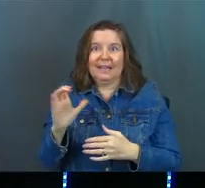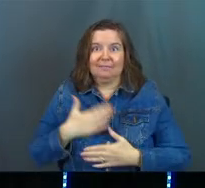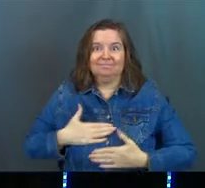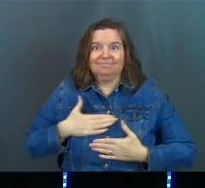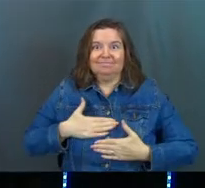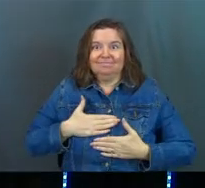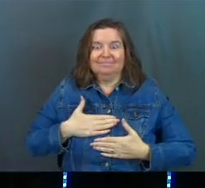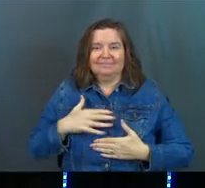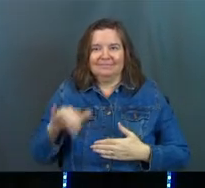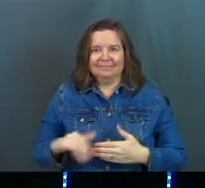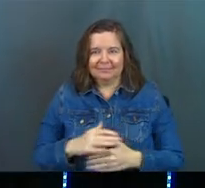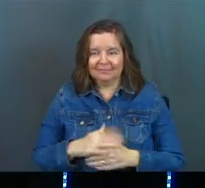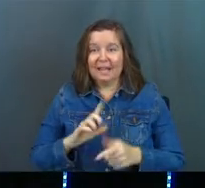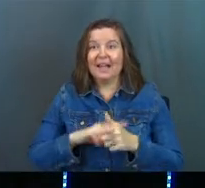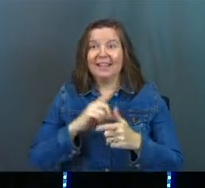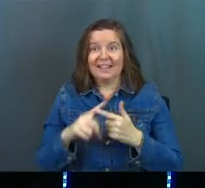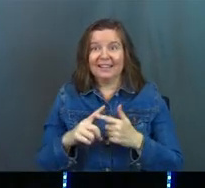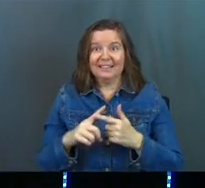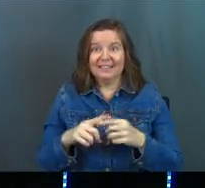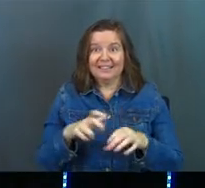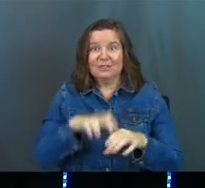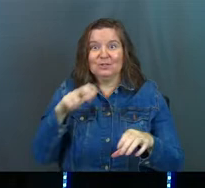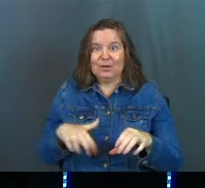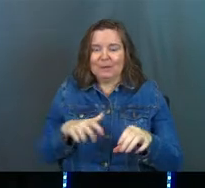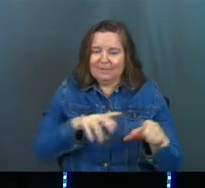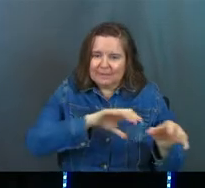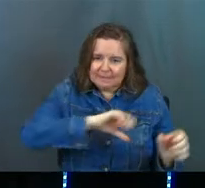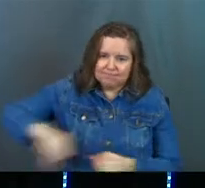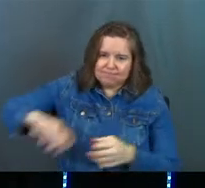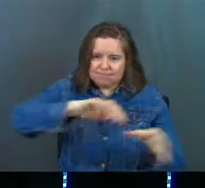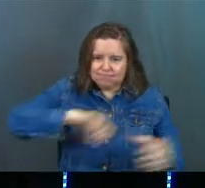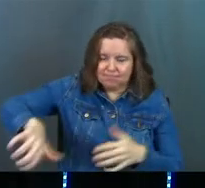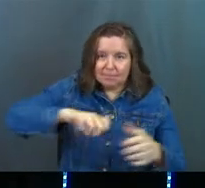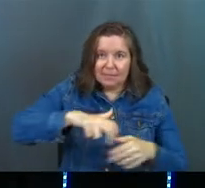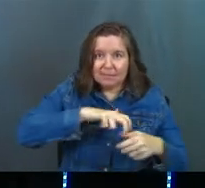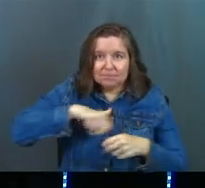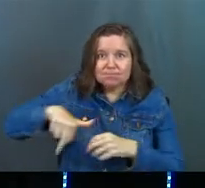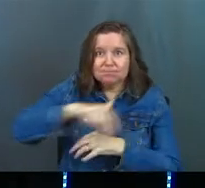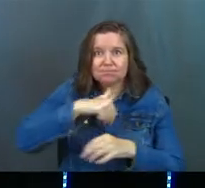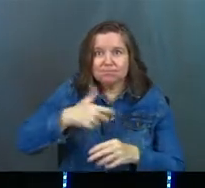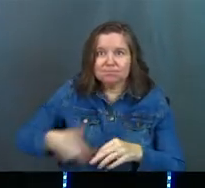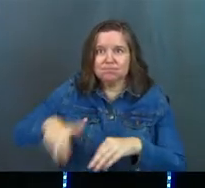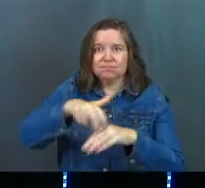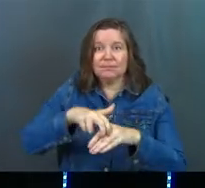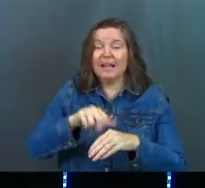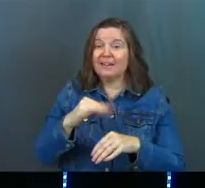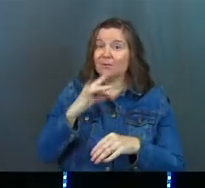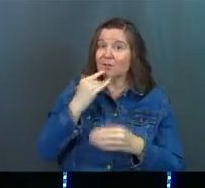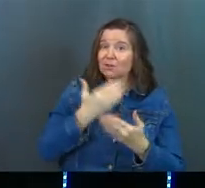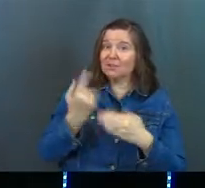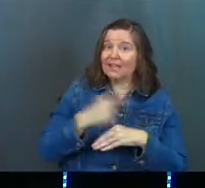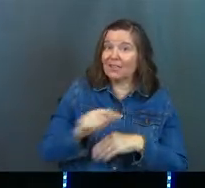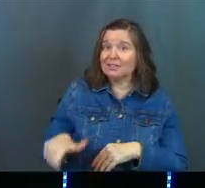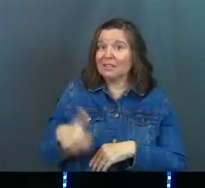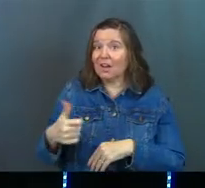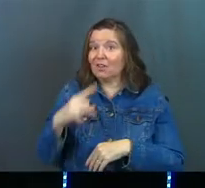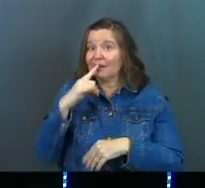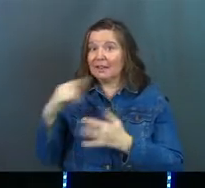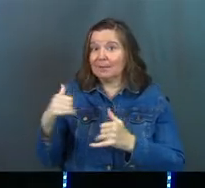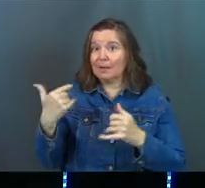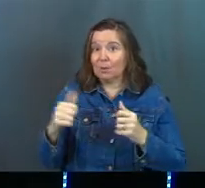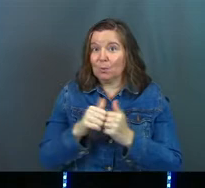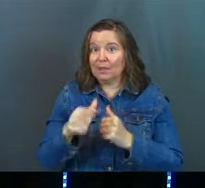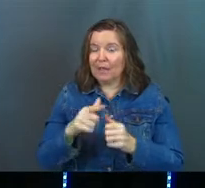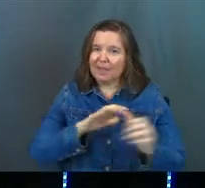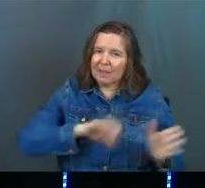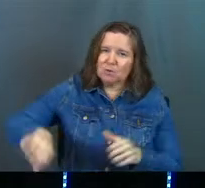of entertainment? And then you do it all over again. And if it's a really good day, there's another kid at the playground with you, and they'll